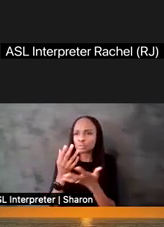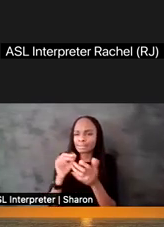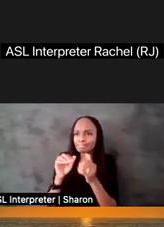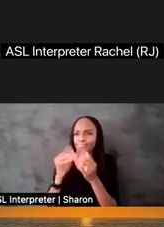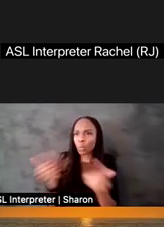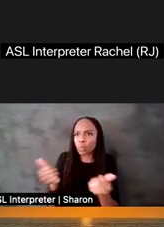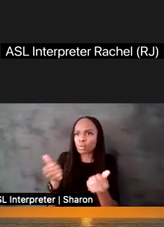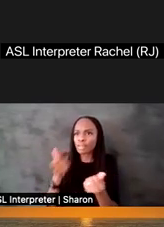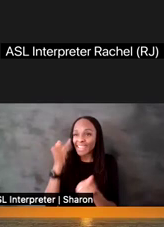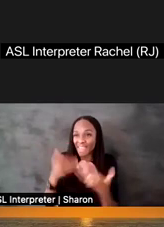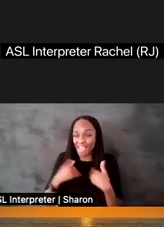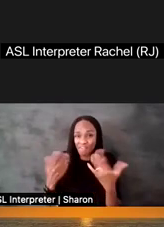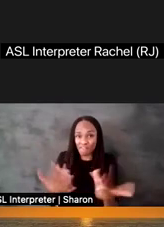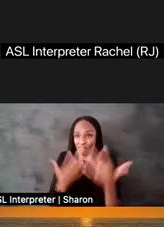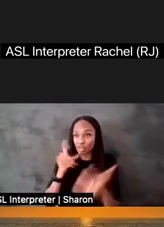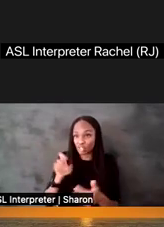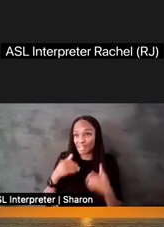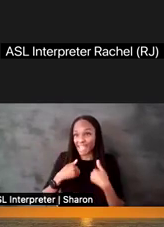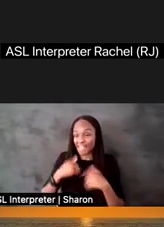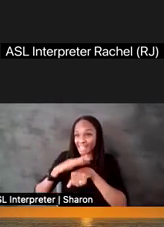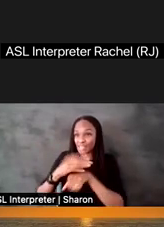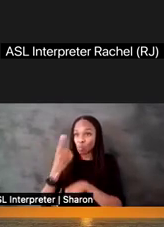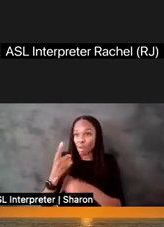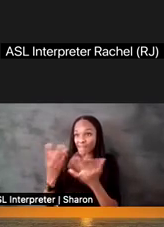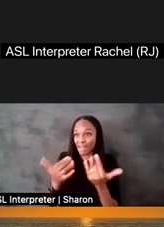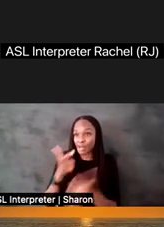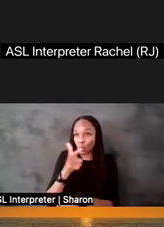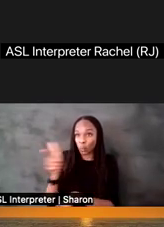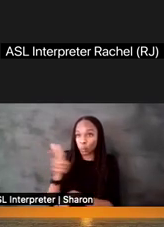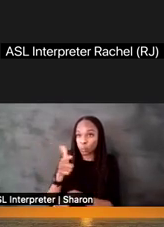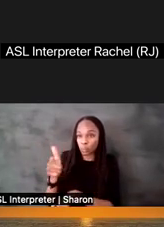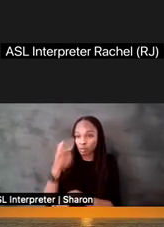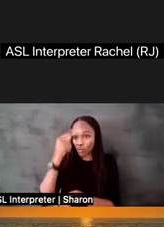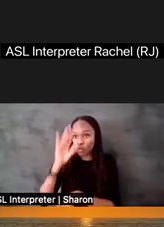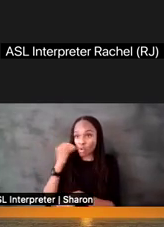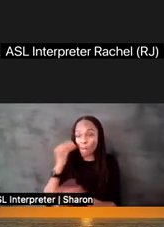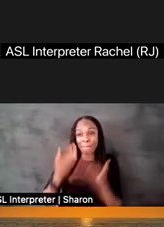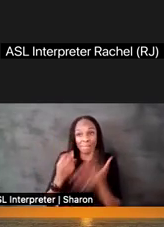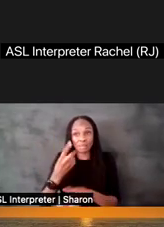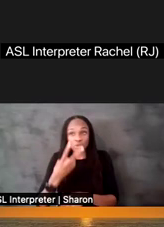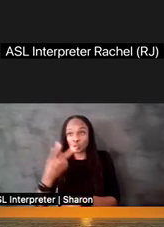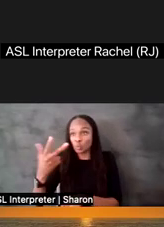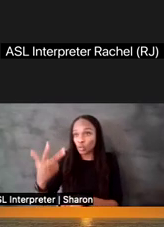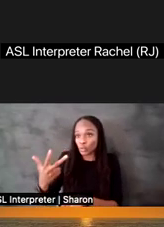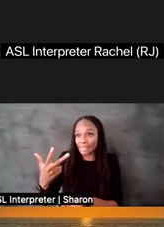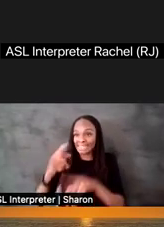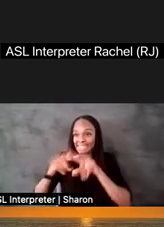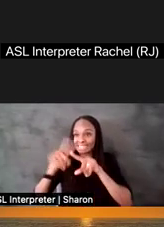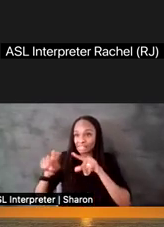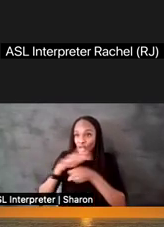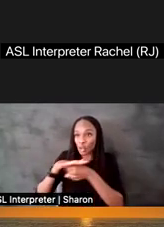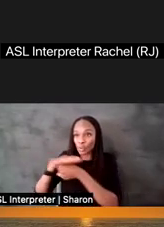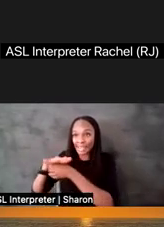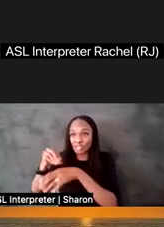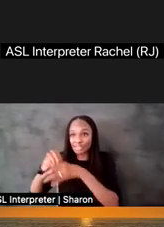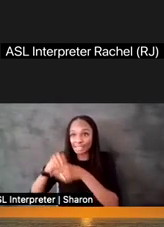at least one fire extinguisher for your home, maybe 2 or 3, having them in different locations throughout